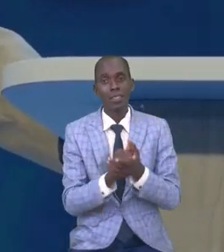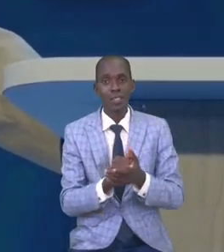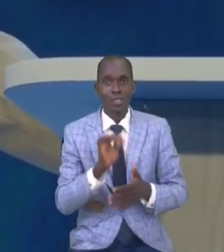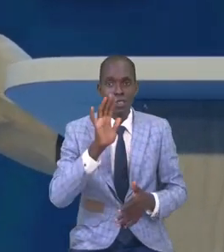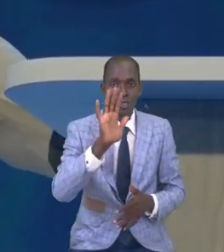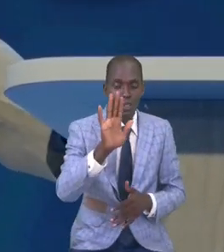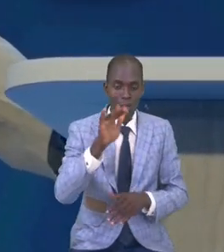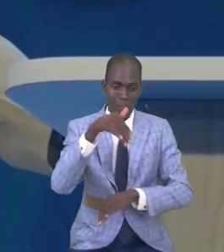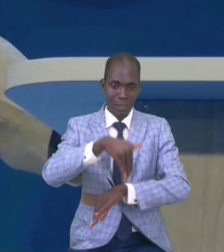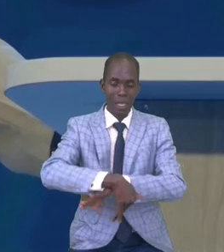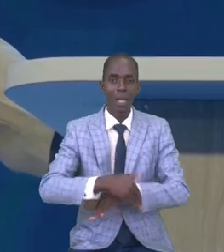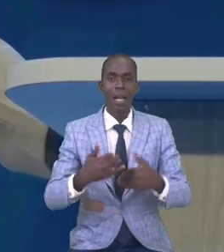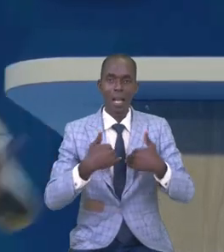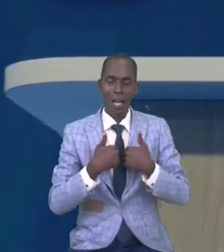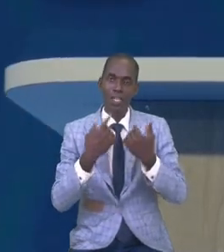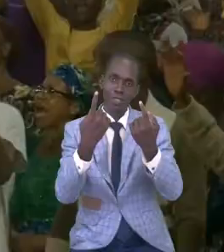has come.